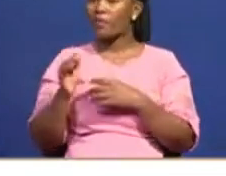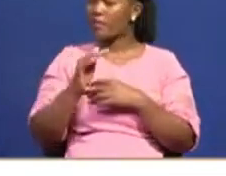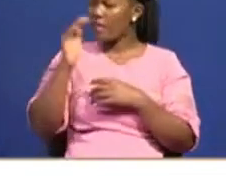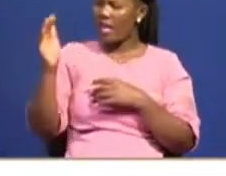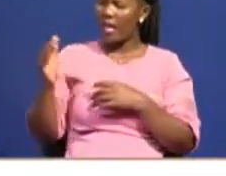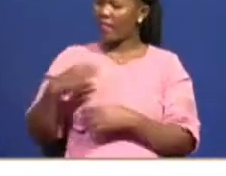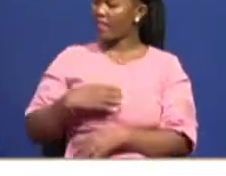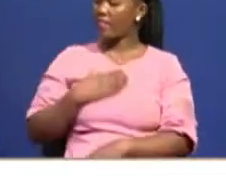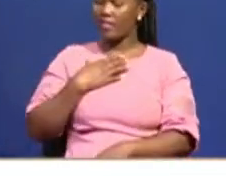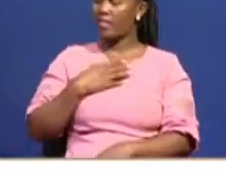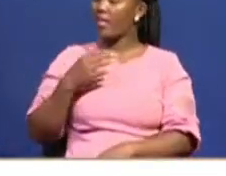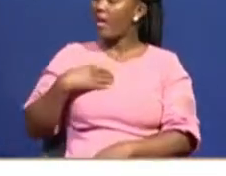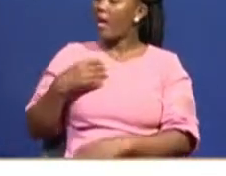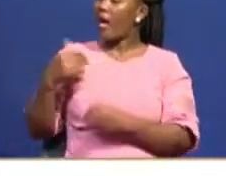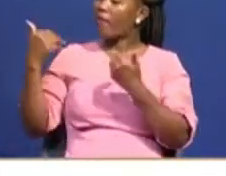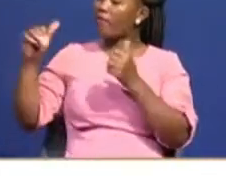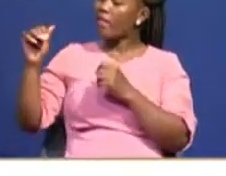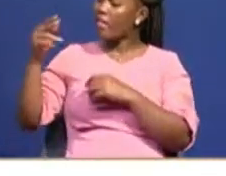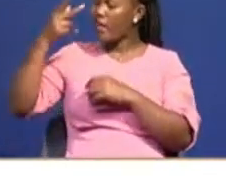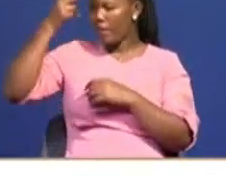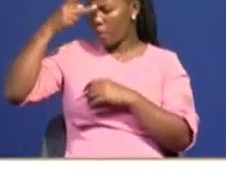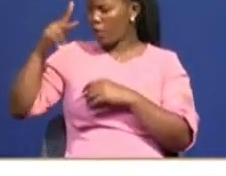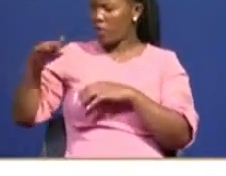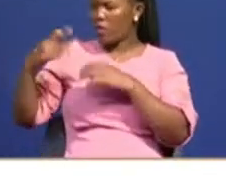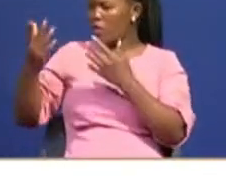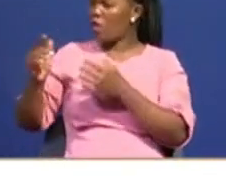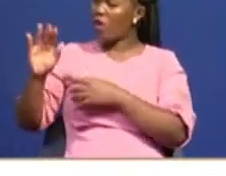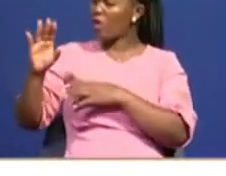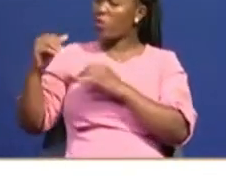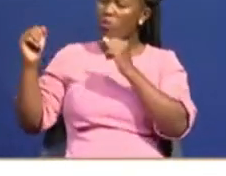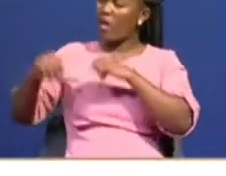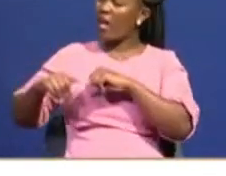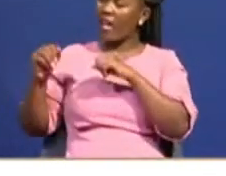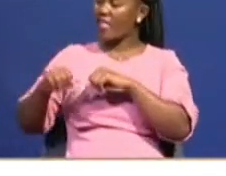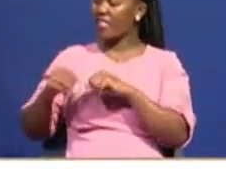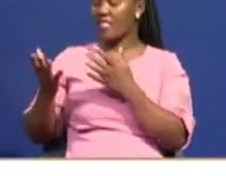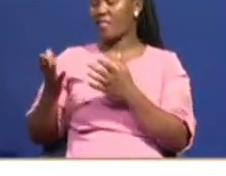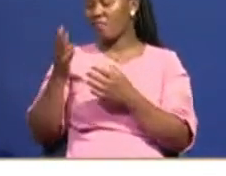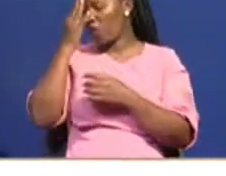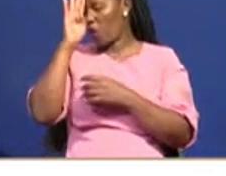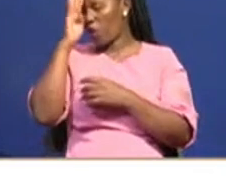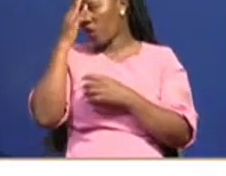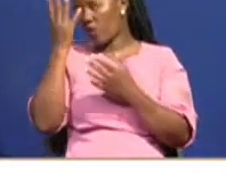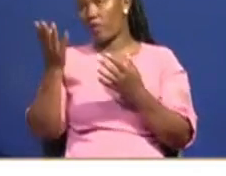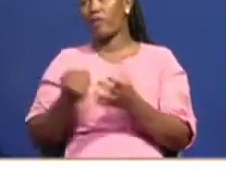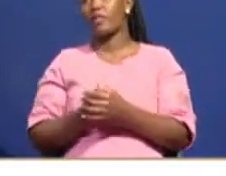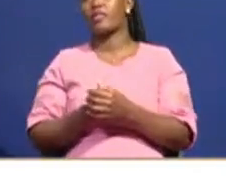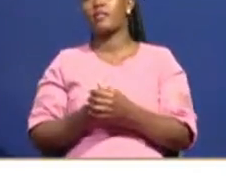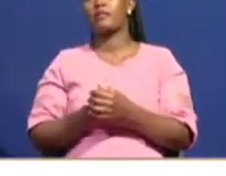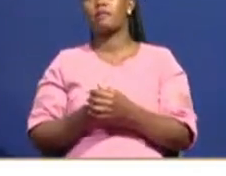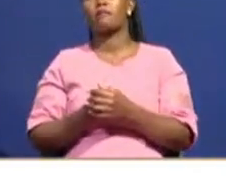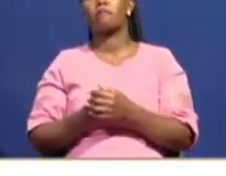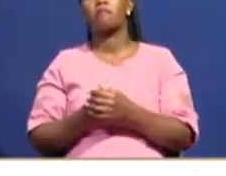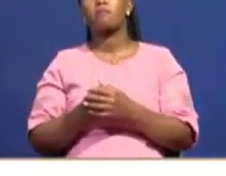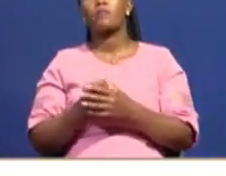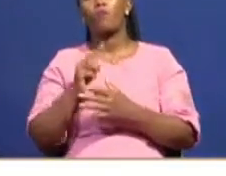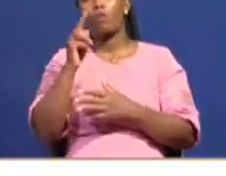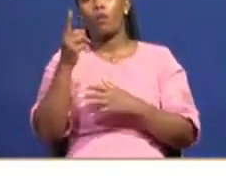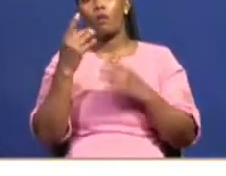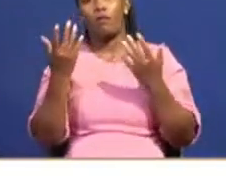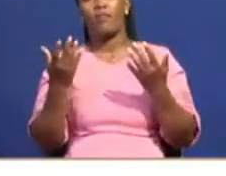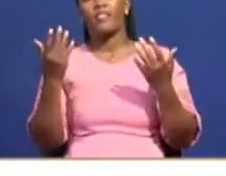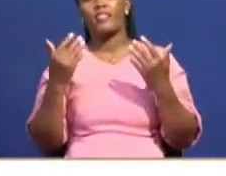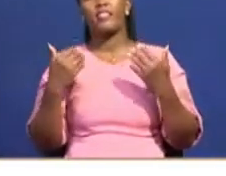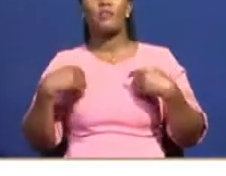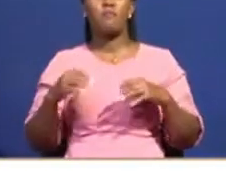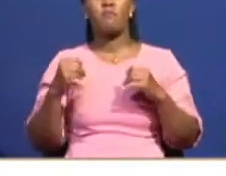address the climate change effectively, or you will agree with Wanjuki, it's wishy-washy? For me, I say it's a bittersweet moment. Okay. As much as I concur